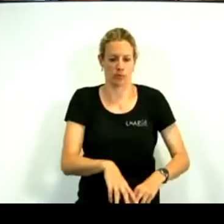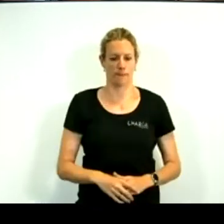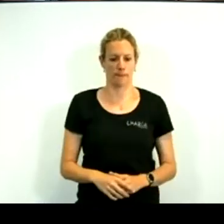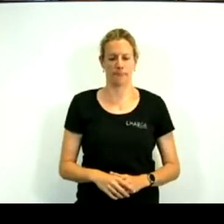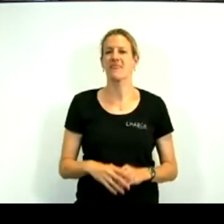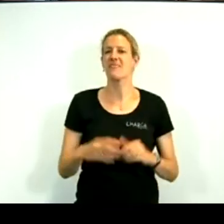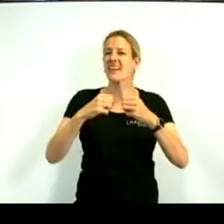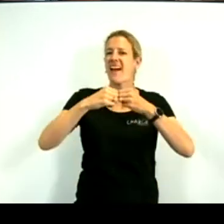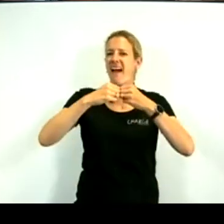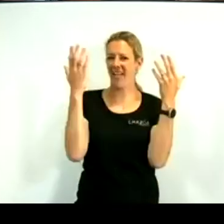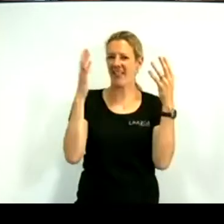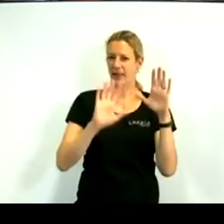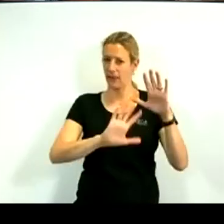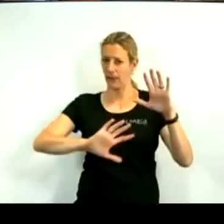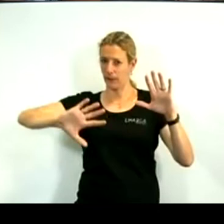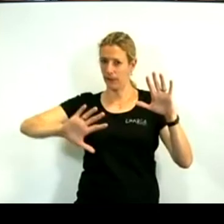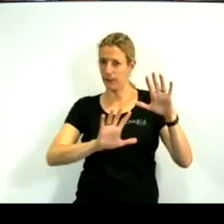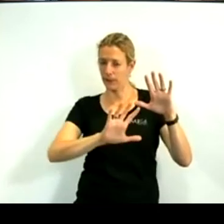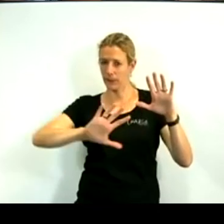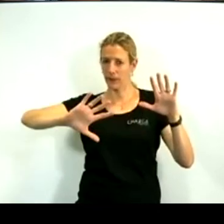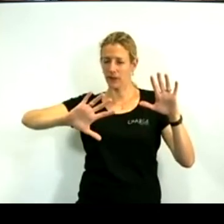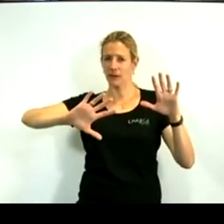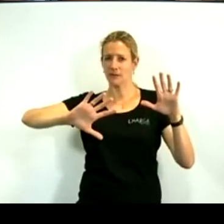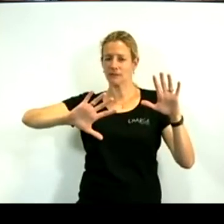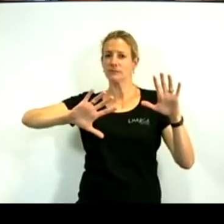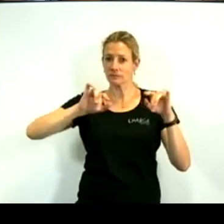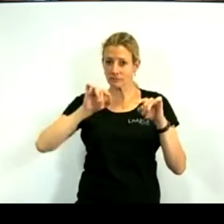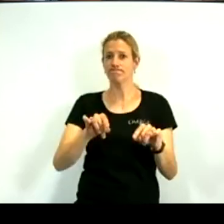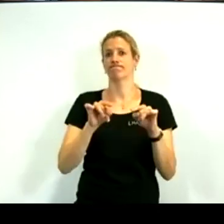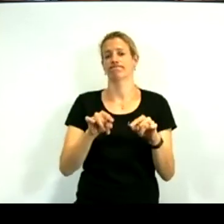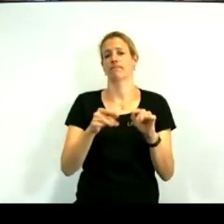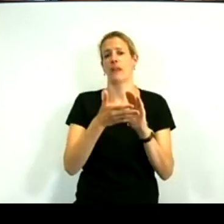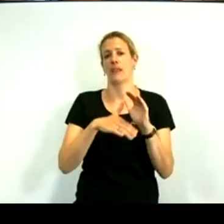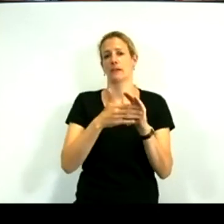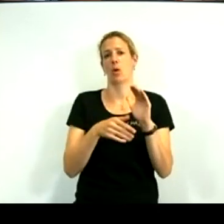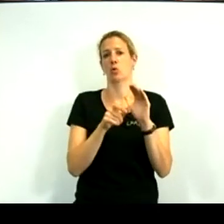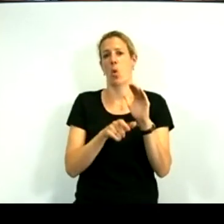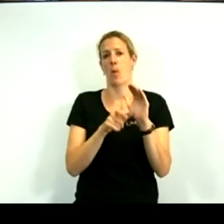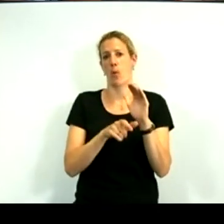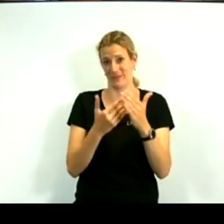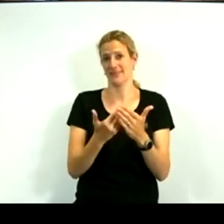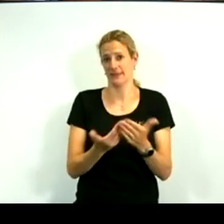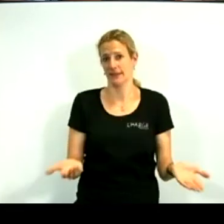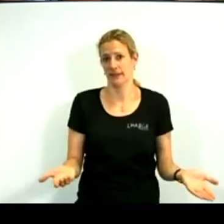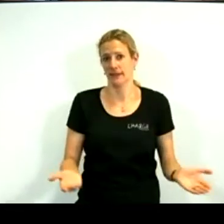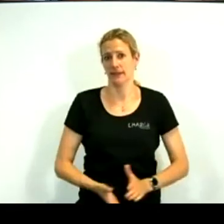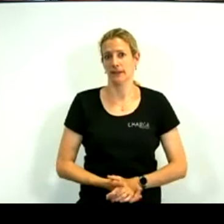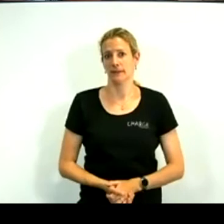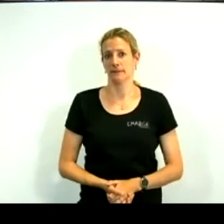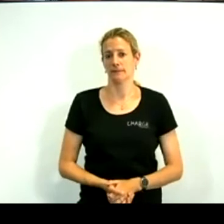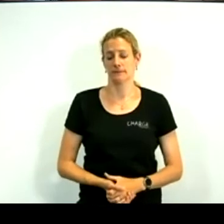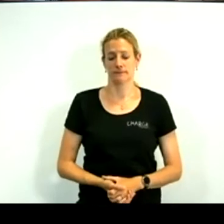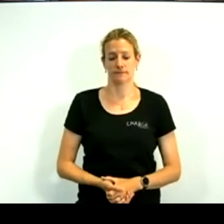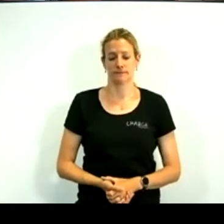a very large retinal coloboma in the eye. And that's what they see when they dilate